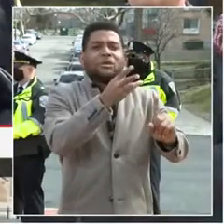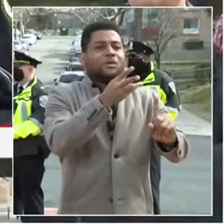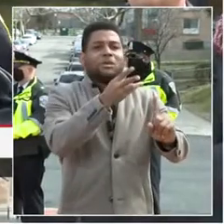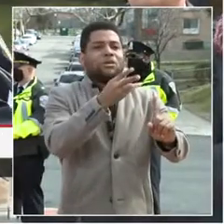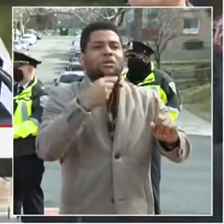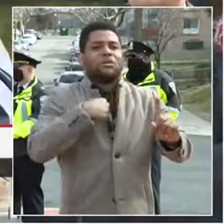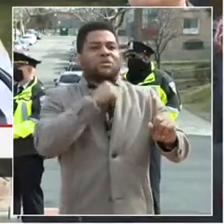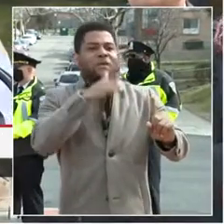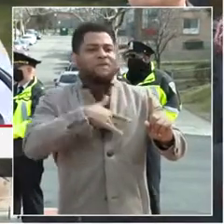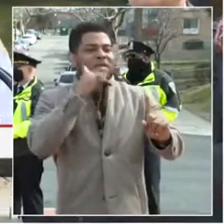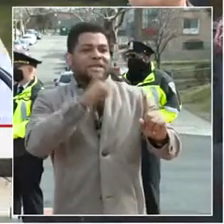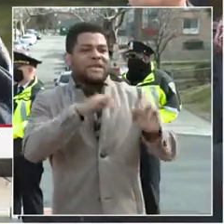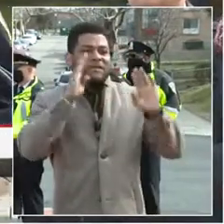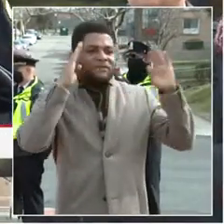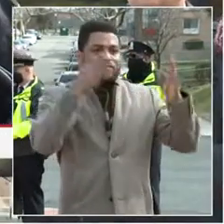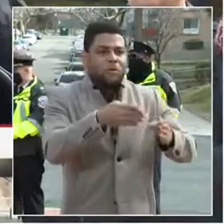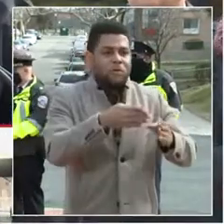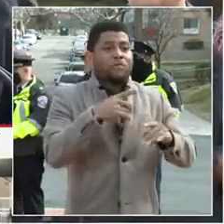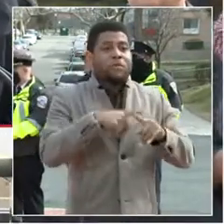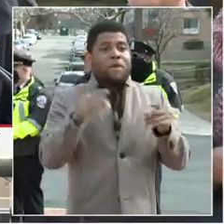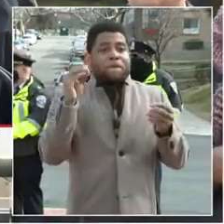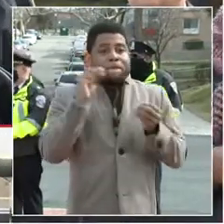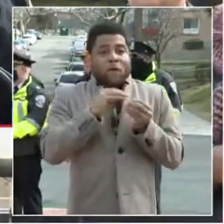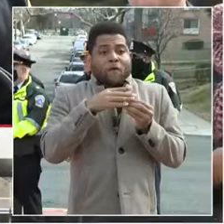focus. Yes, ma'am. And then you.